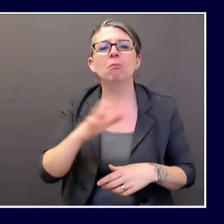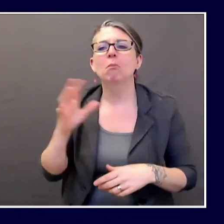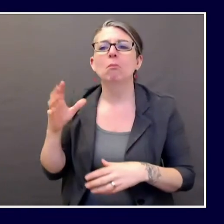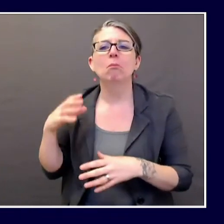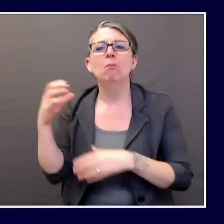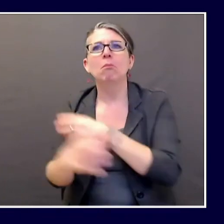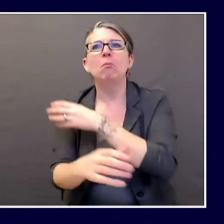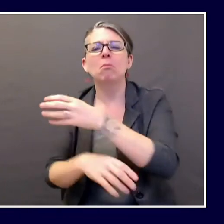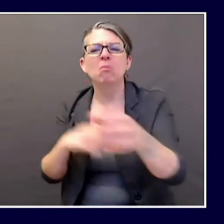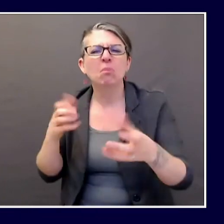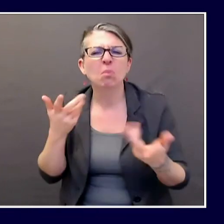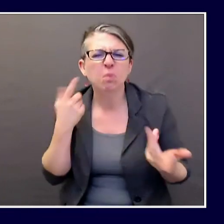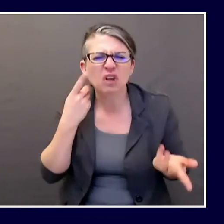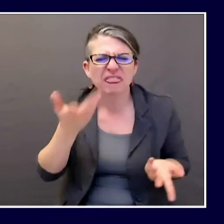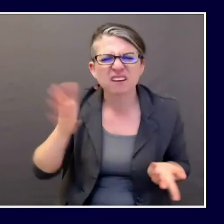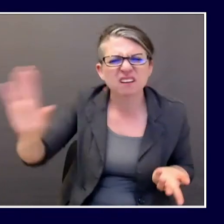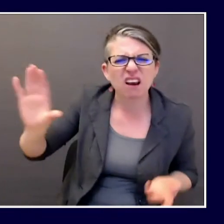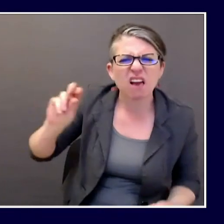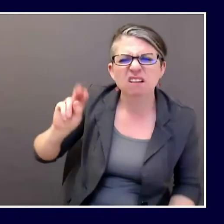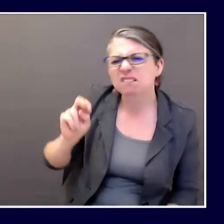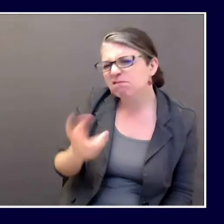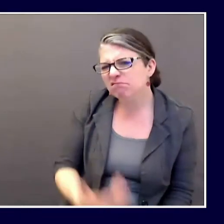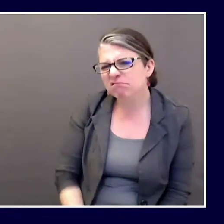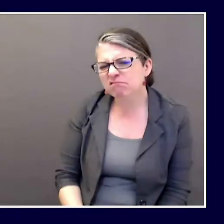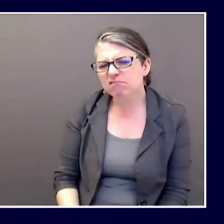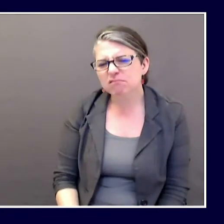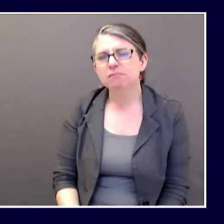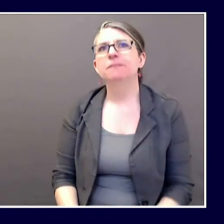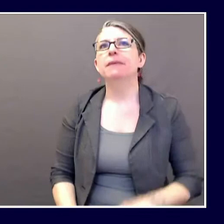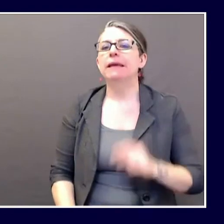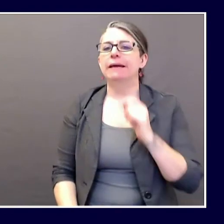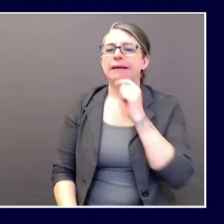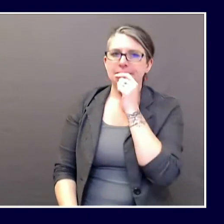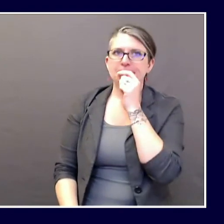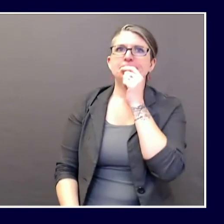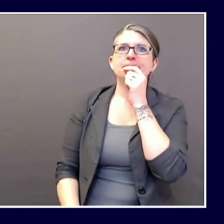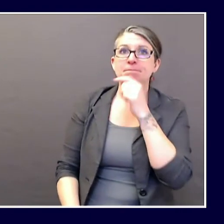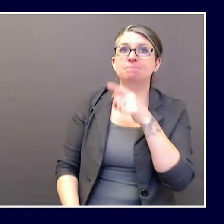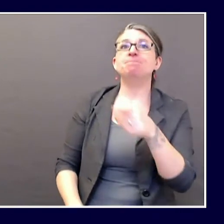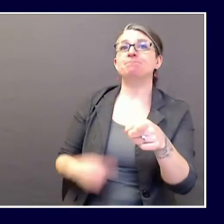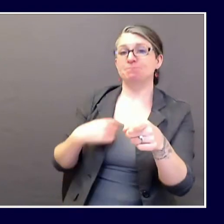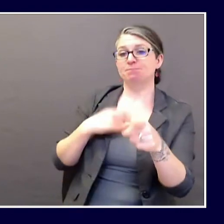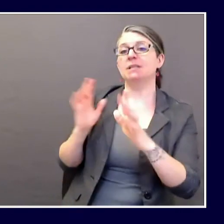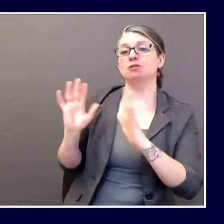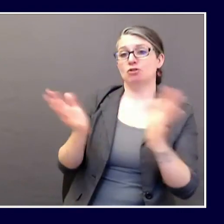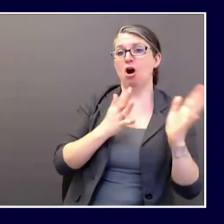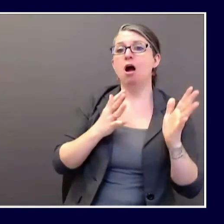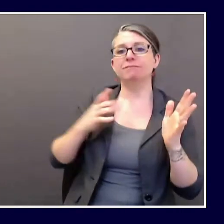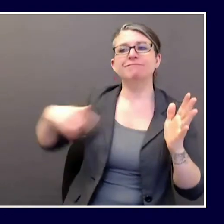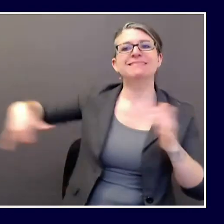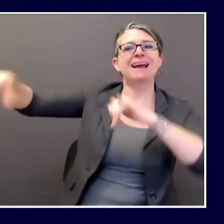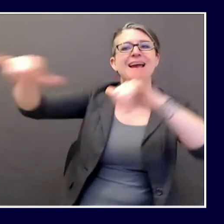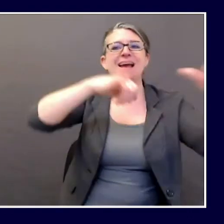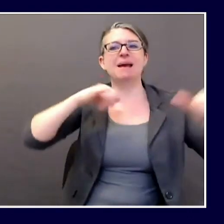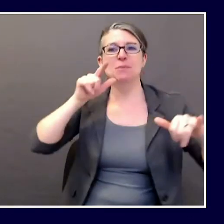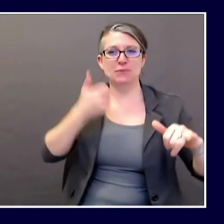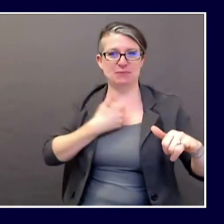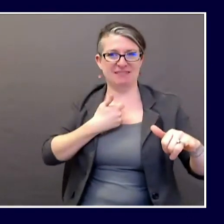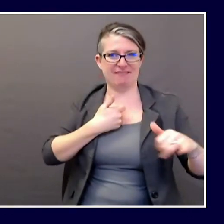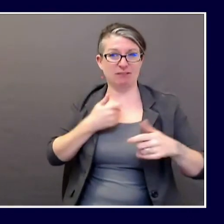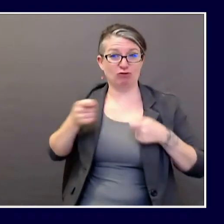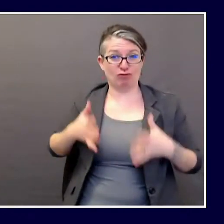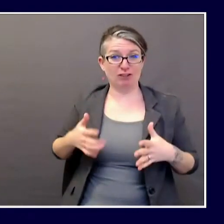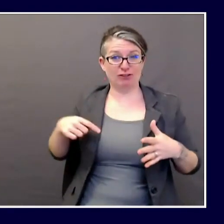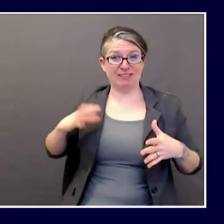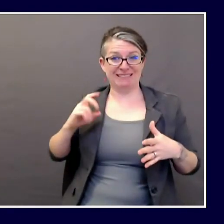go unfilled in many of their clinics. Indeed, in one state, they were even at the point where they were taking clinics offline or